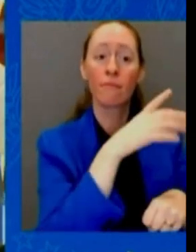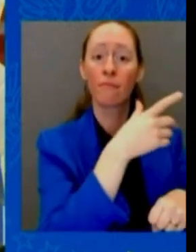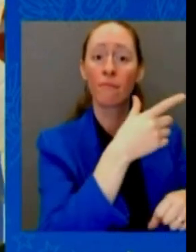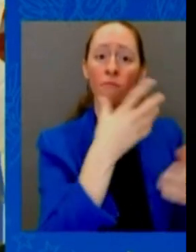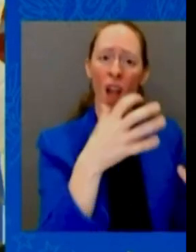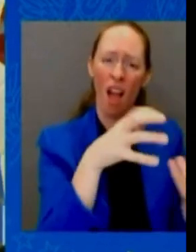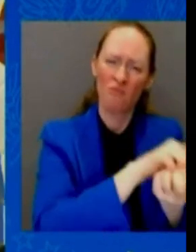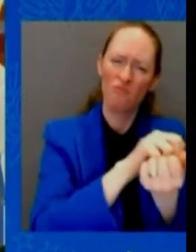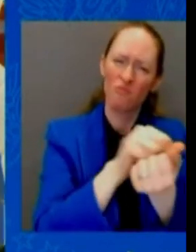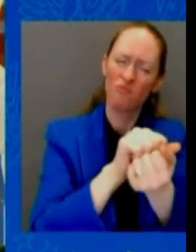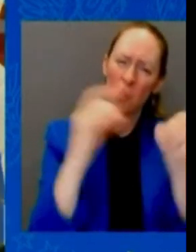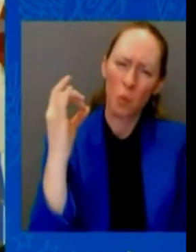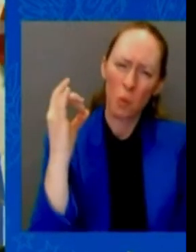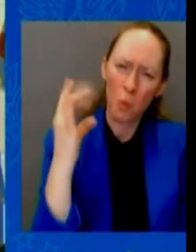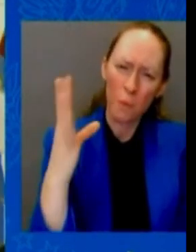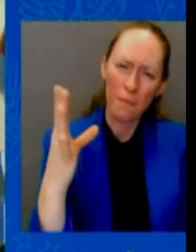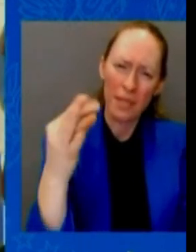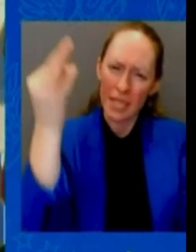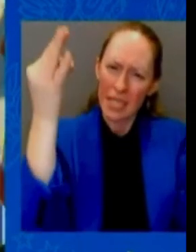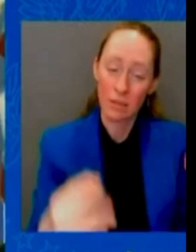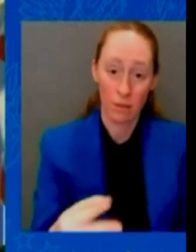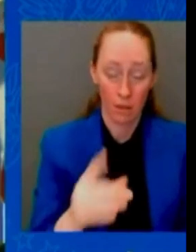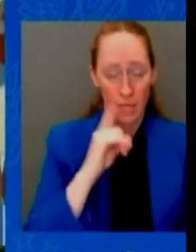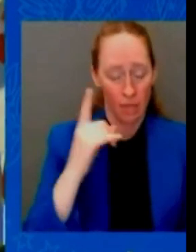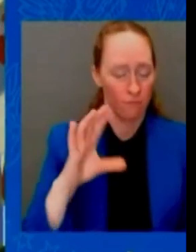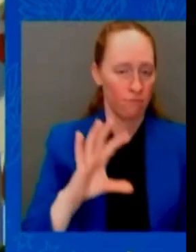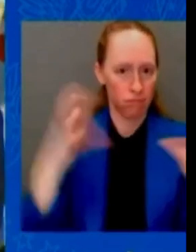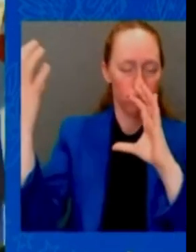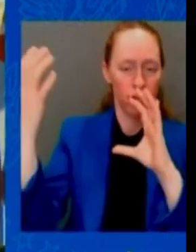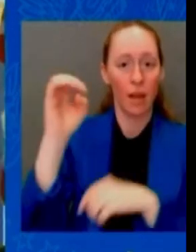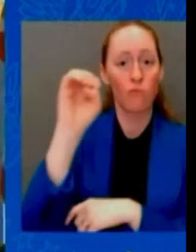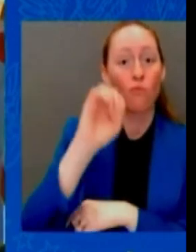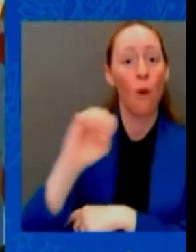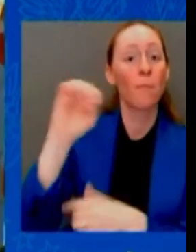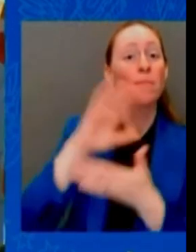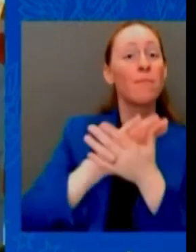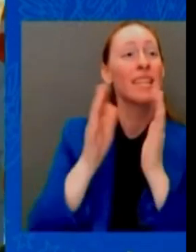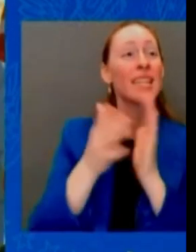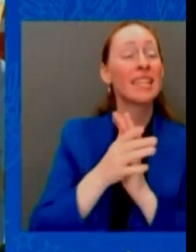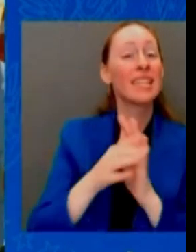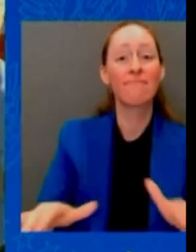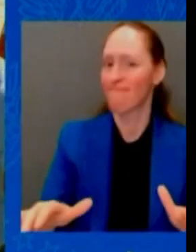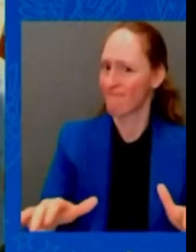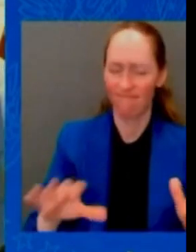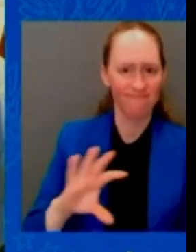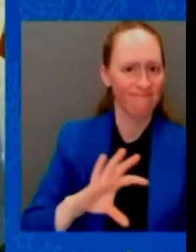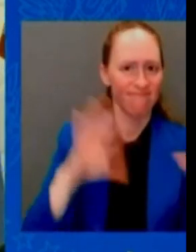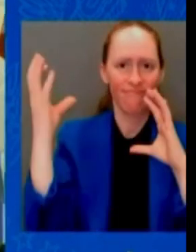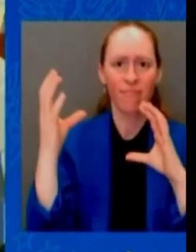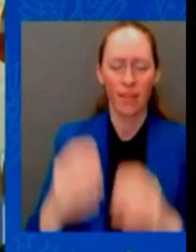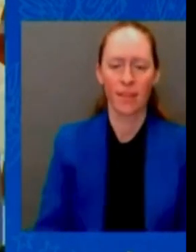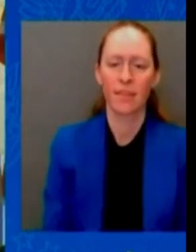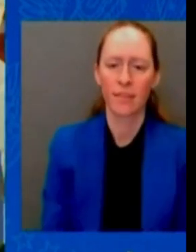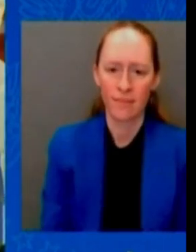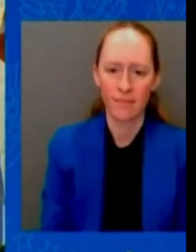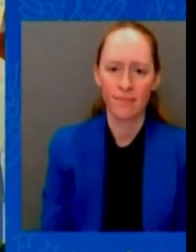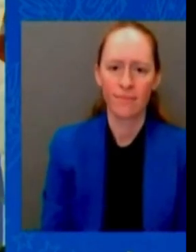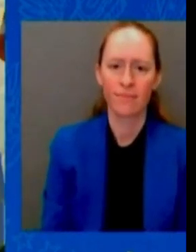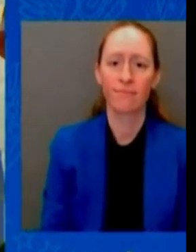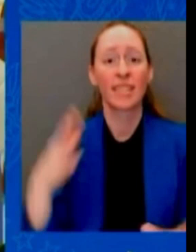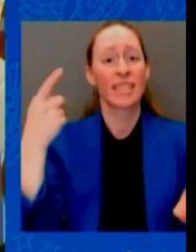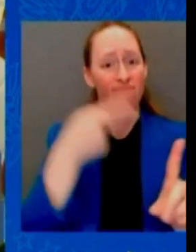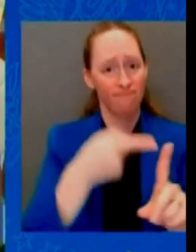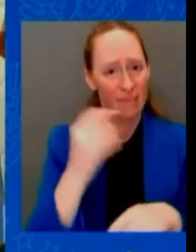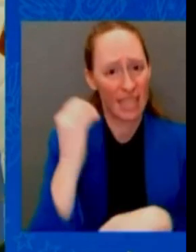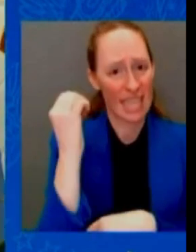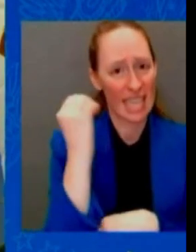De l'OTAN, aux côtés de l'Union européenne, du G7 et de partenaires du monde entier, la France et les États-Unis font face à